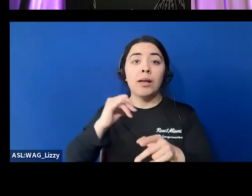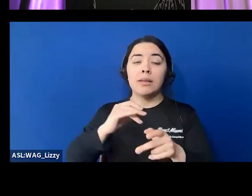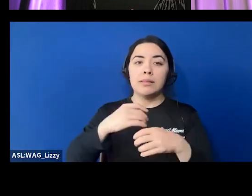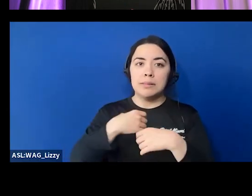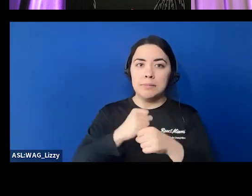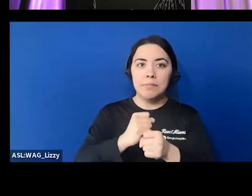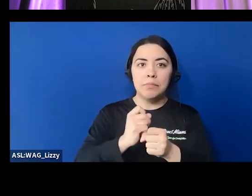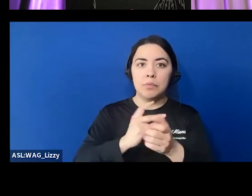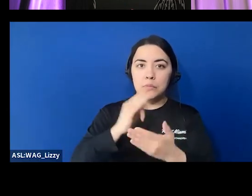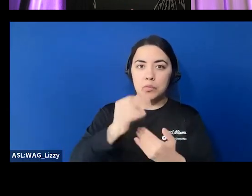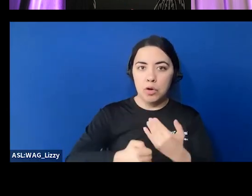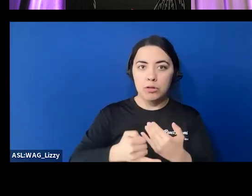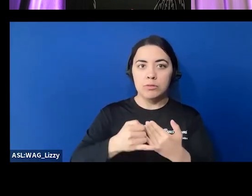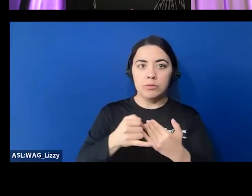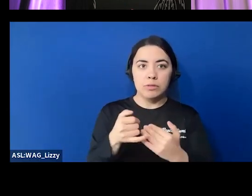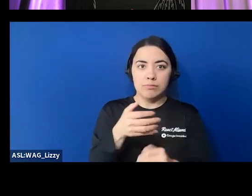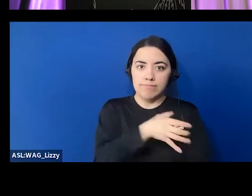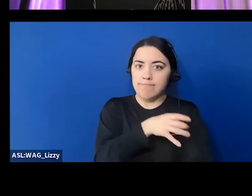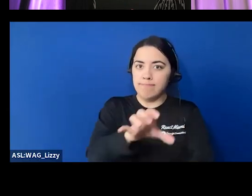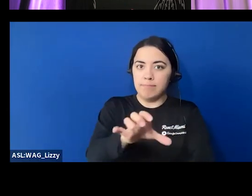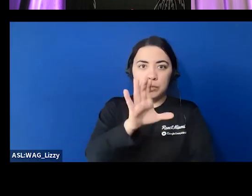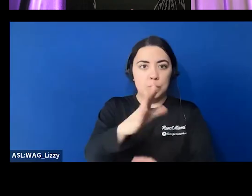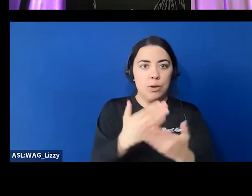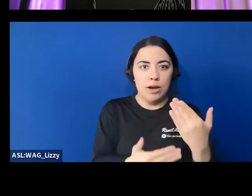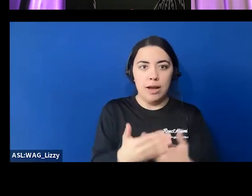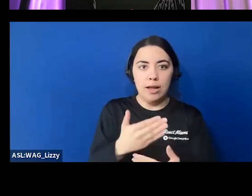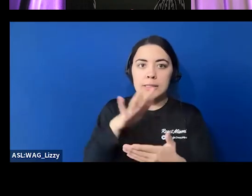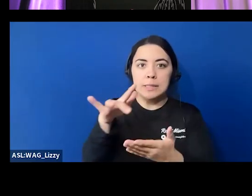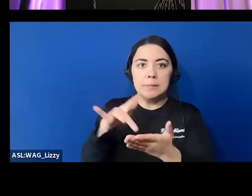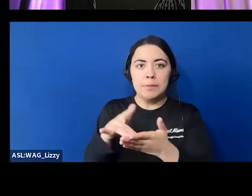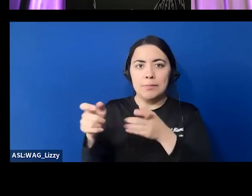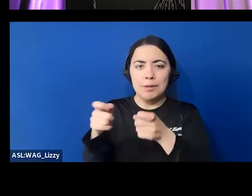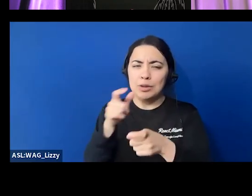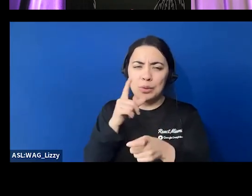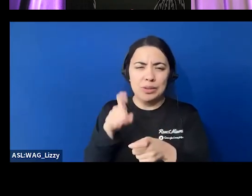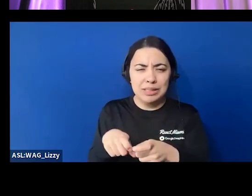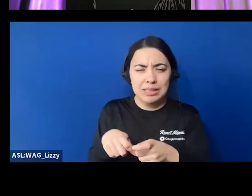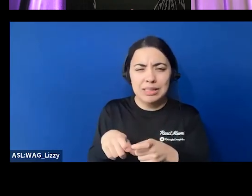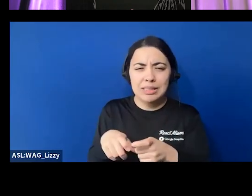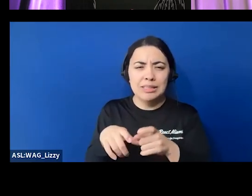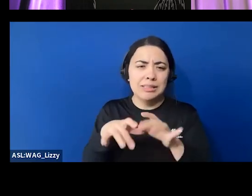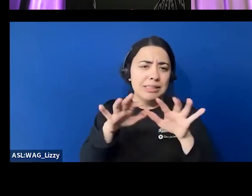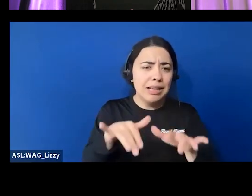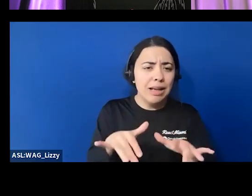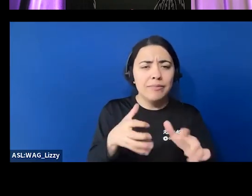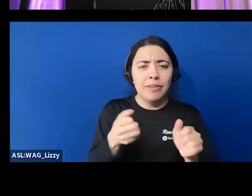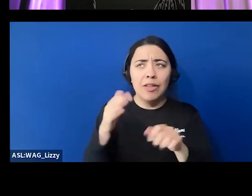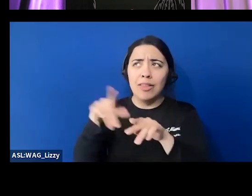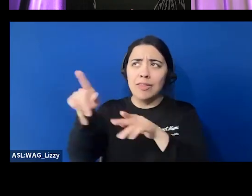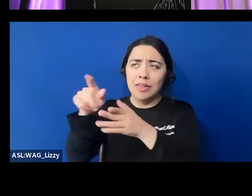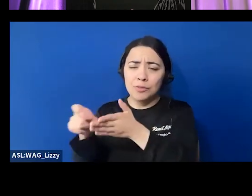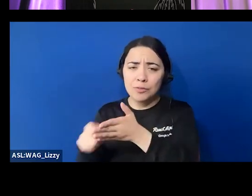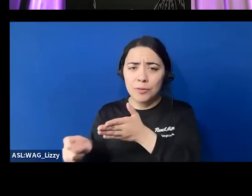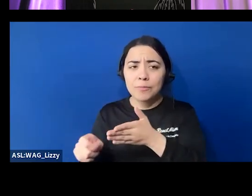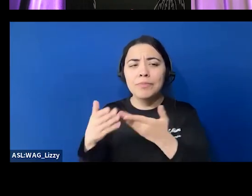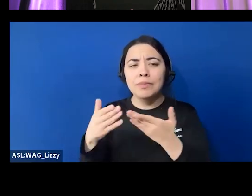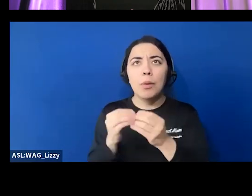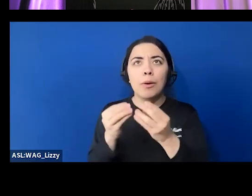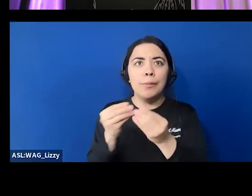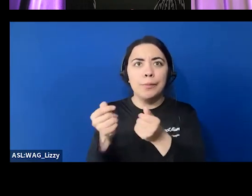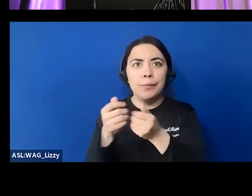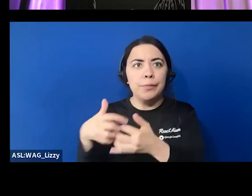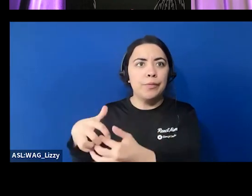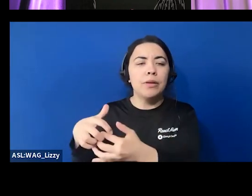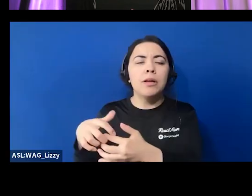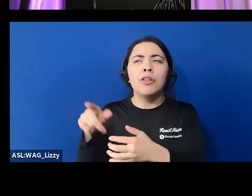middle management layer when you can prototype it faster than they can write a bunch of busy work tickets for your next sprint. So things will be much more efficient. And don't worry, they're not